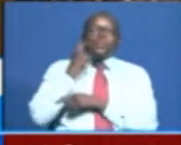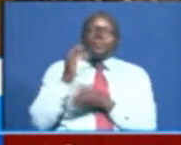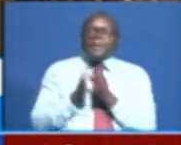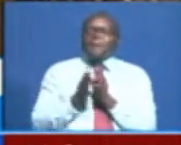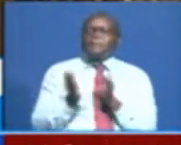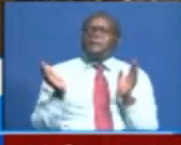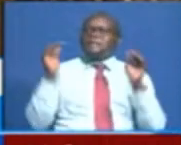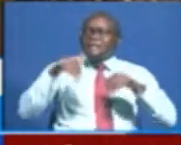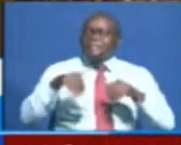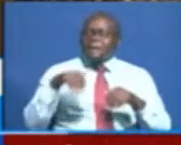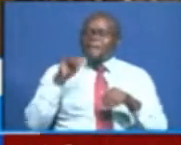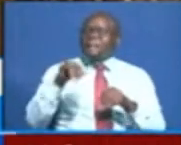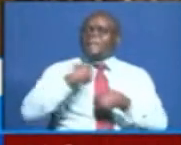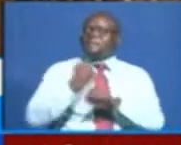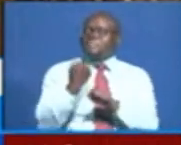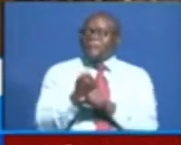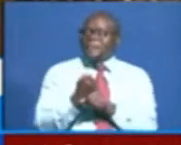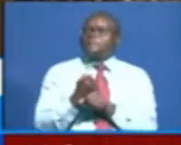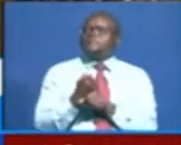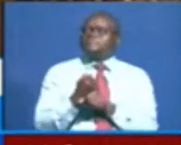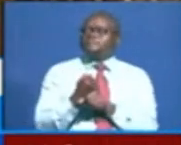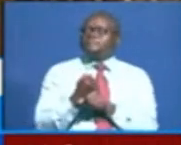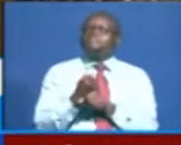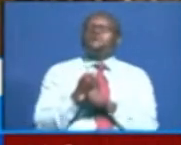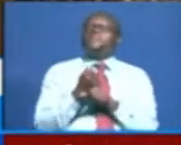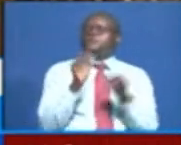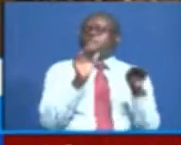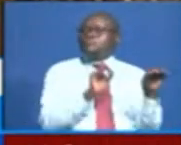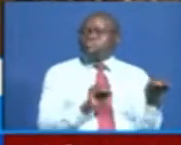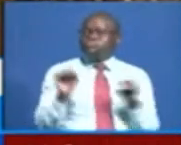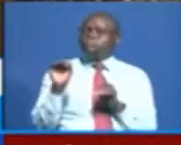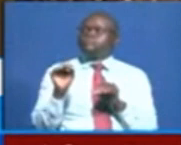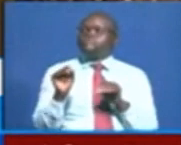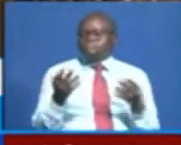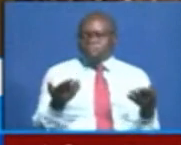rapidly crafted the framework of transiting and